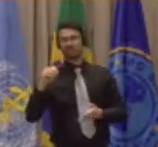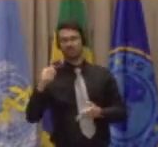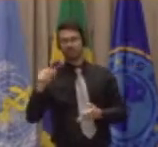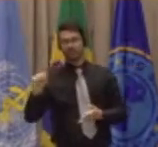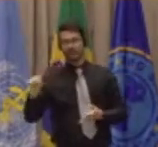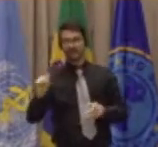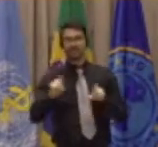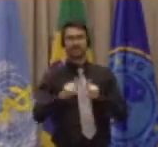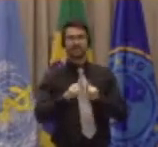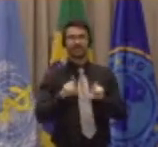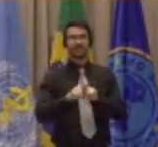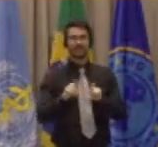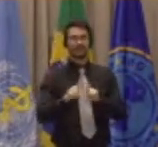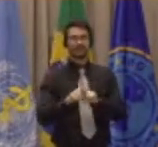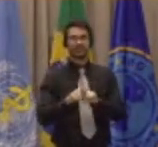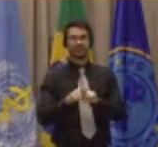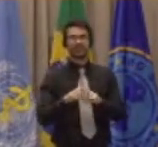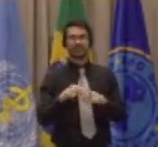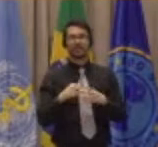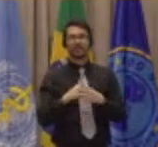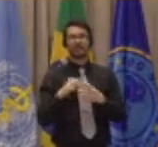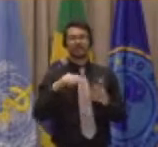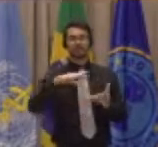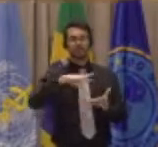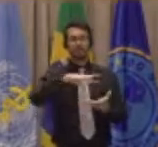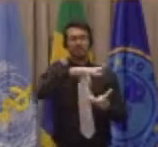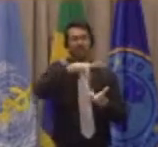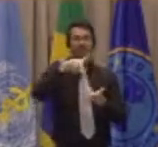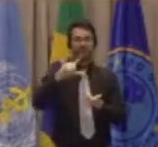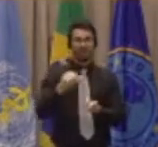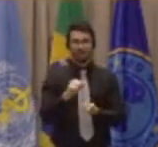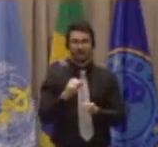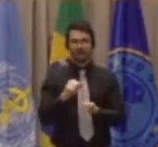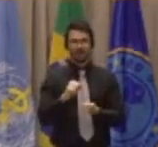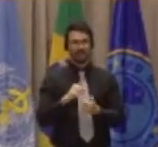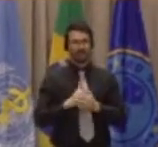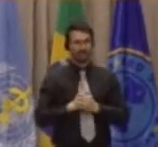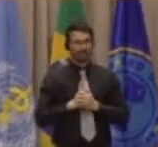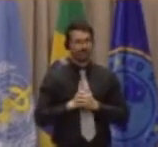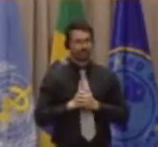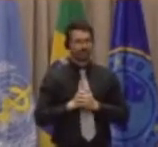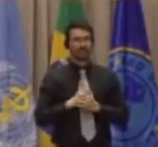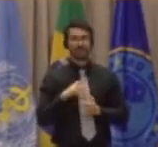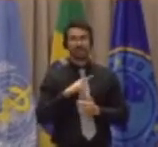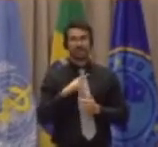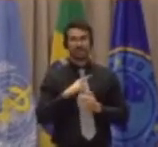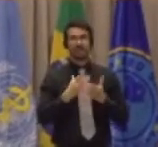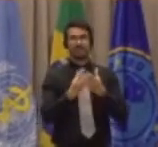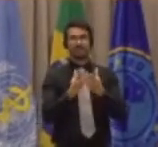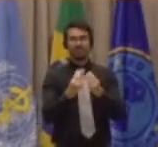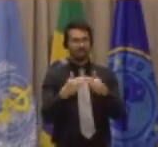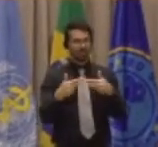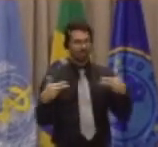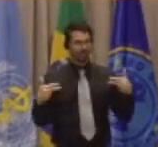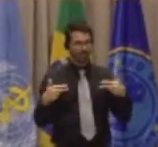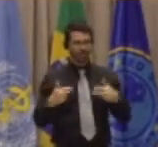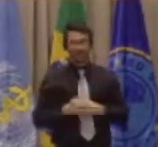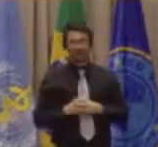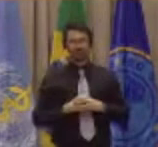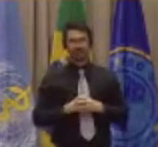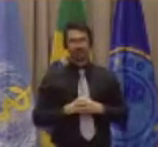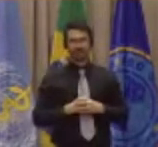view of PAHO and the global guidelines from PAHO. So we have a lot of